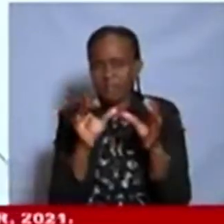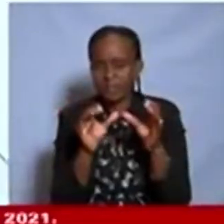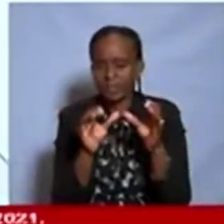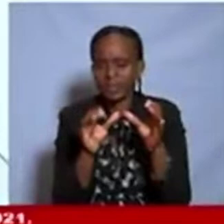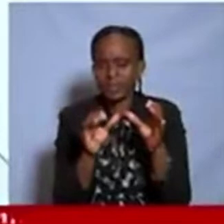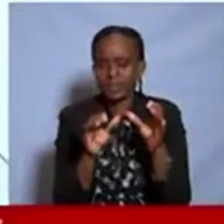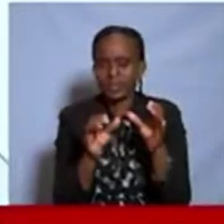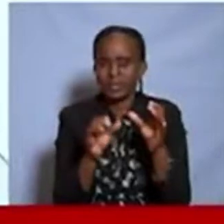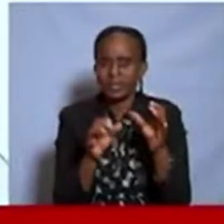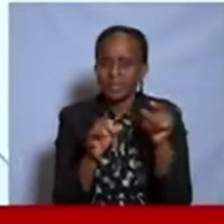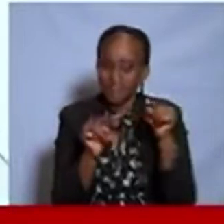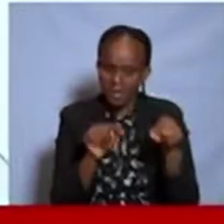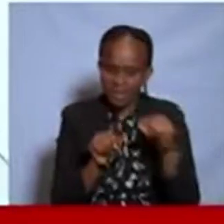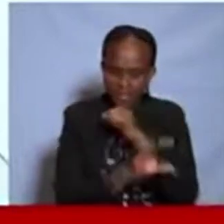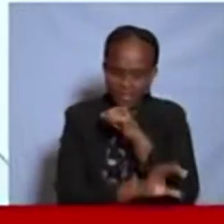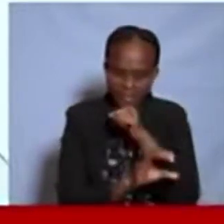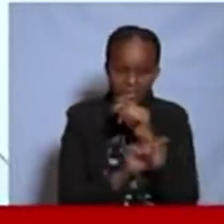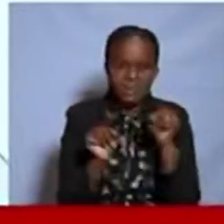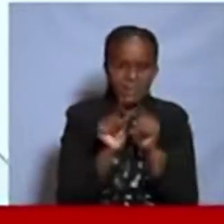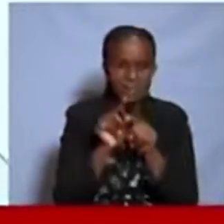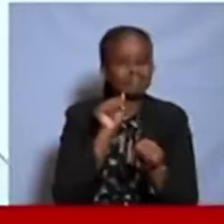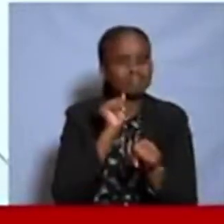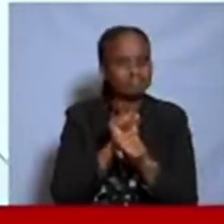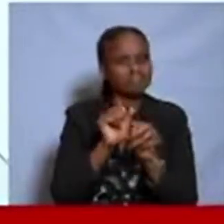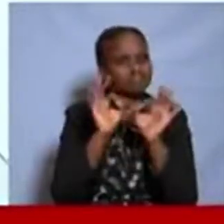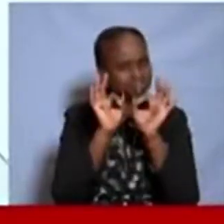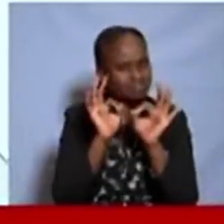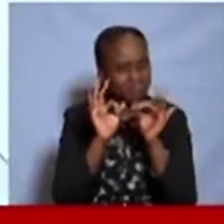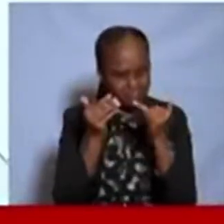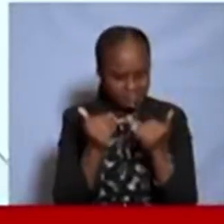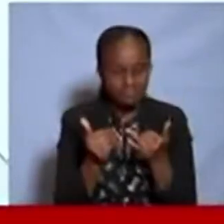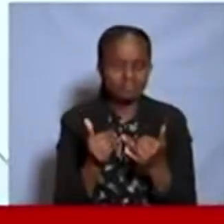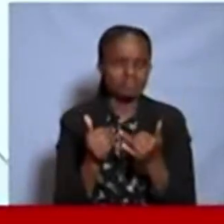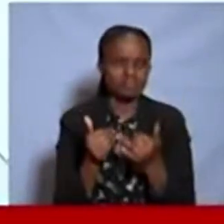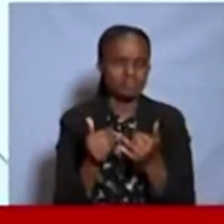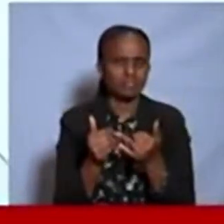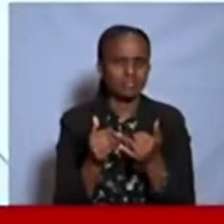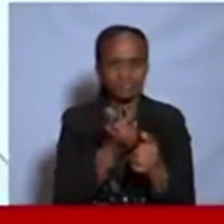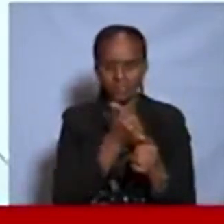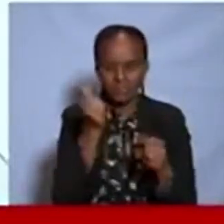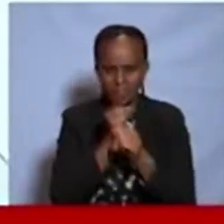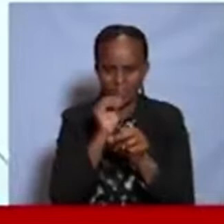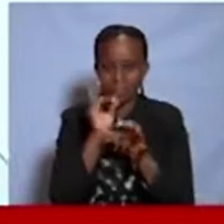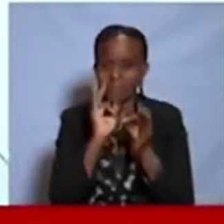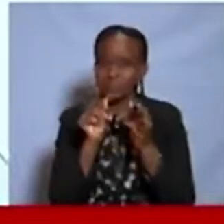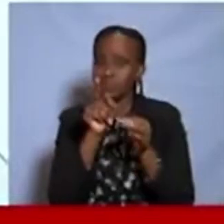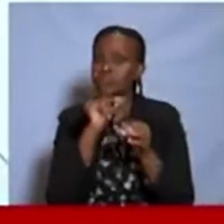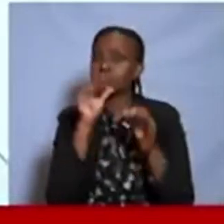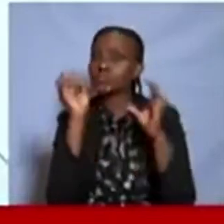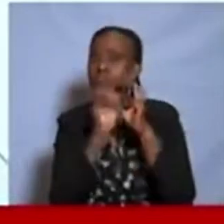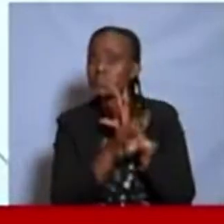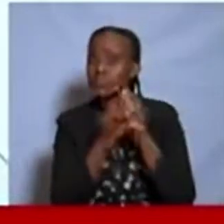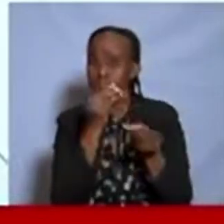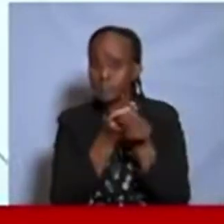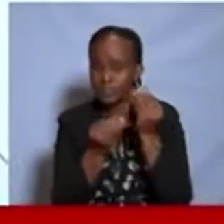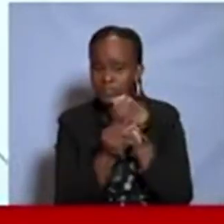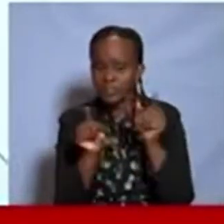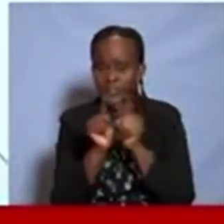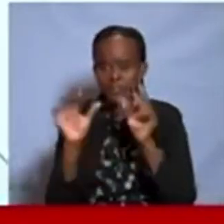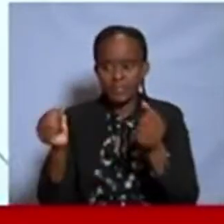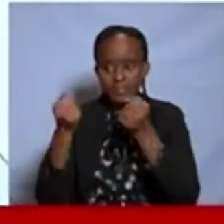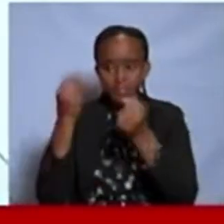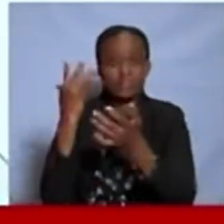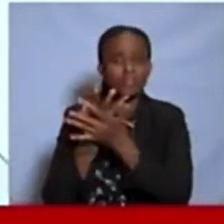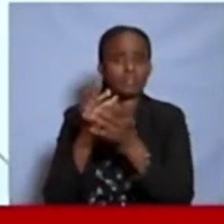than in this country, these are done immediately. Other workers, if you don't remit the NAPSA, they are taken to jail.